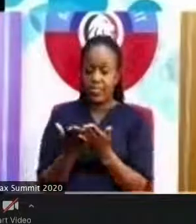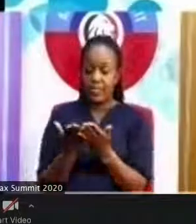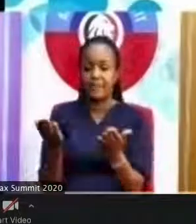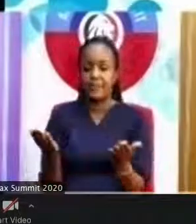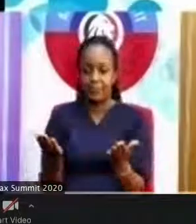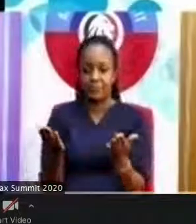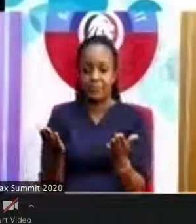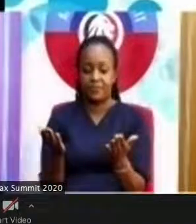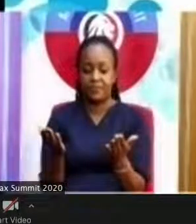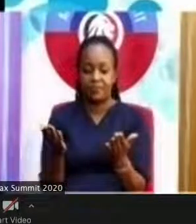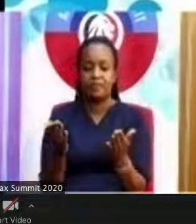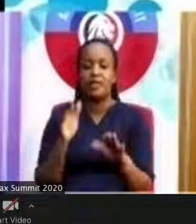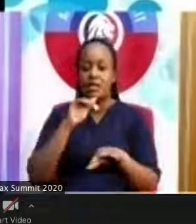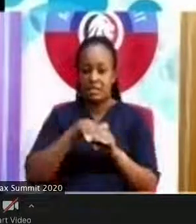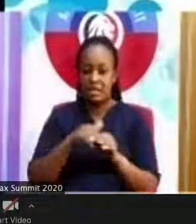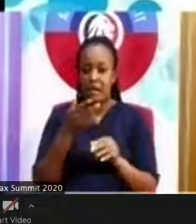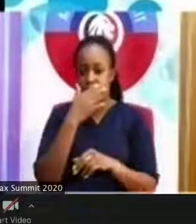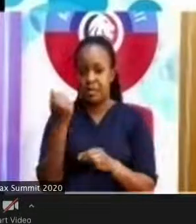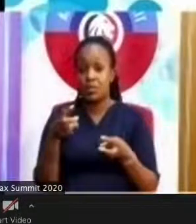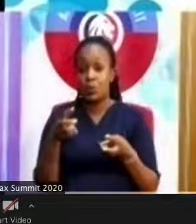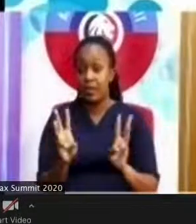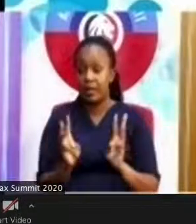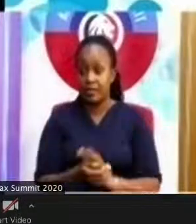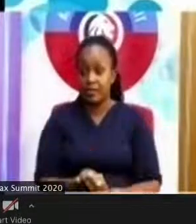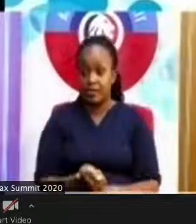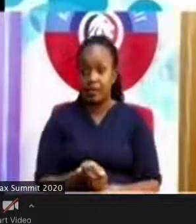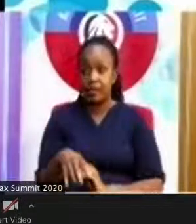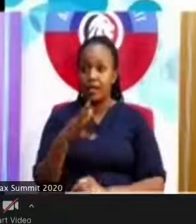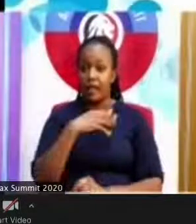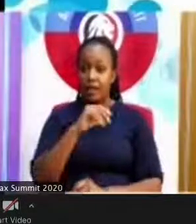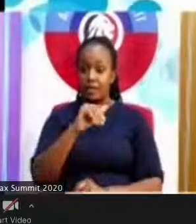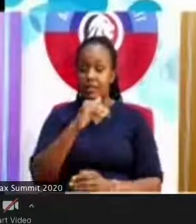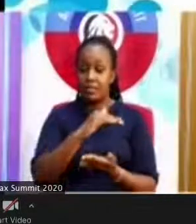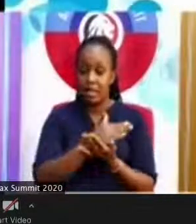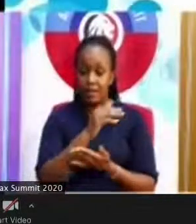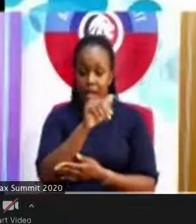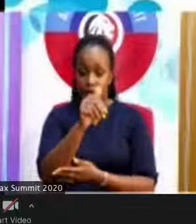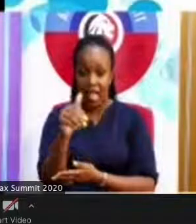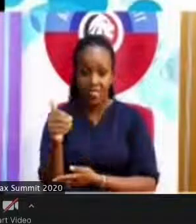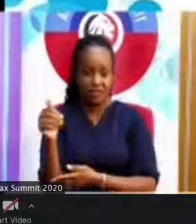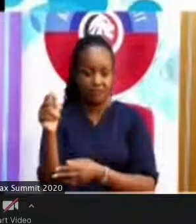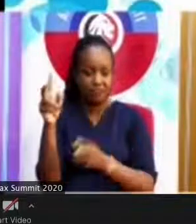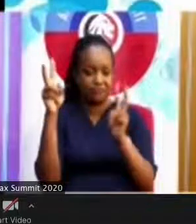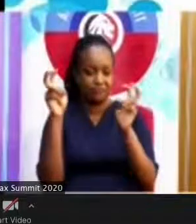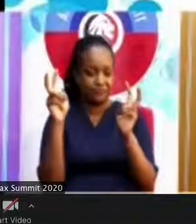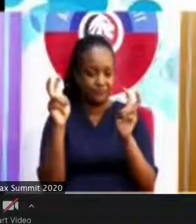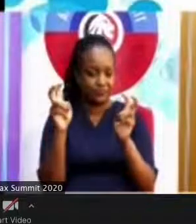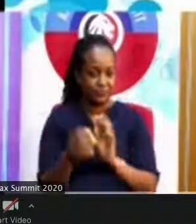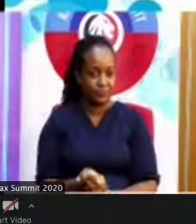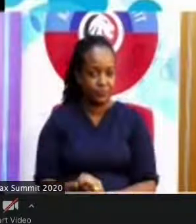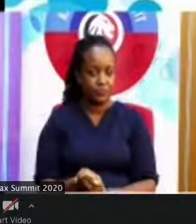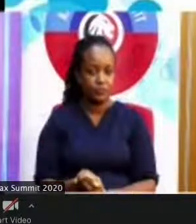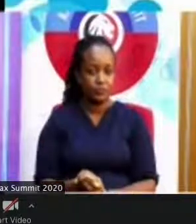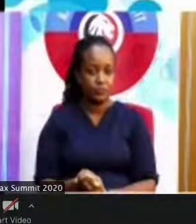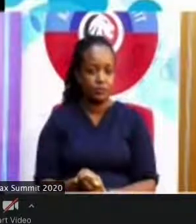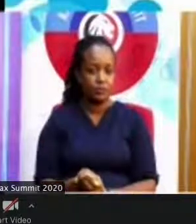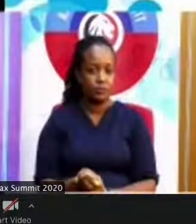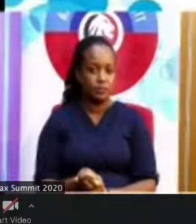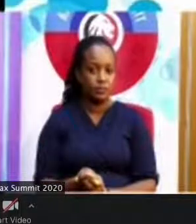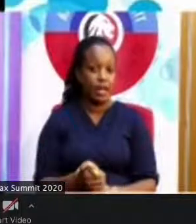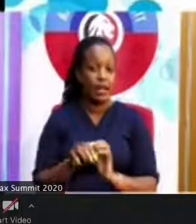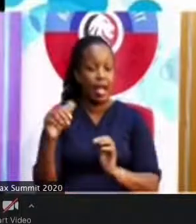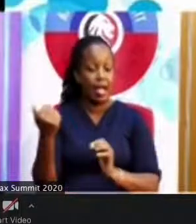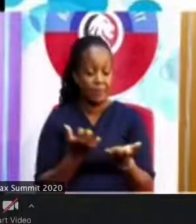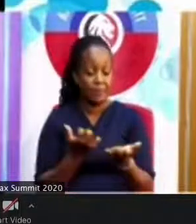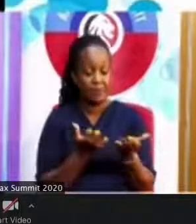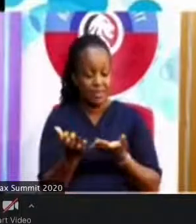constructive way, and some other businesses that were doing well, even though the